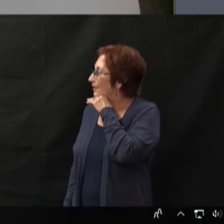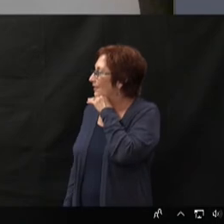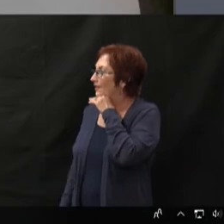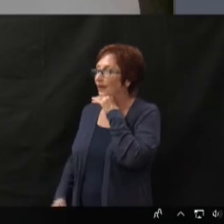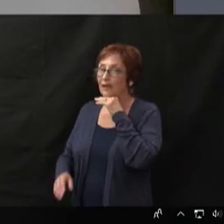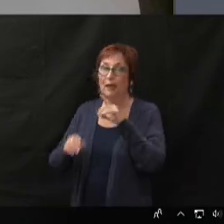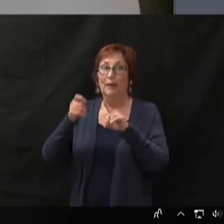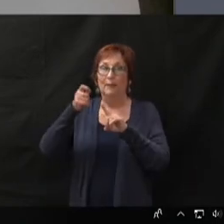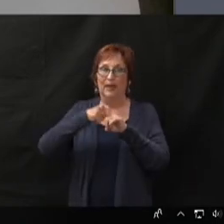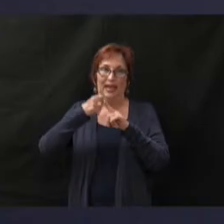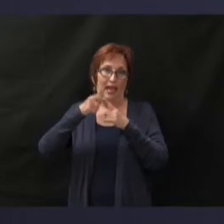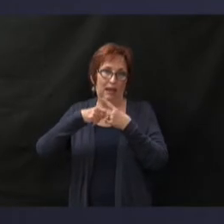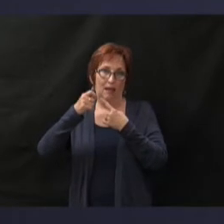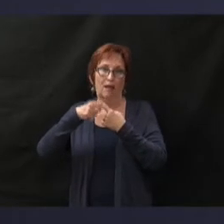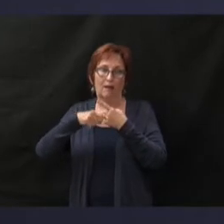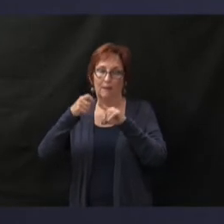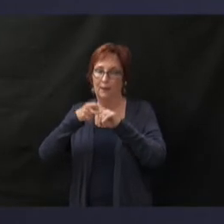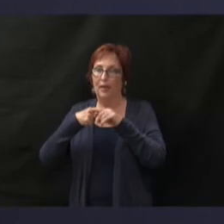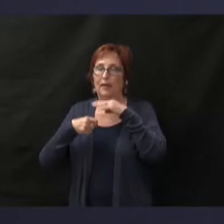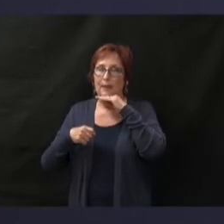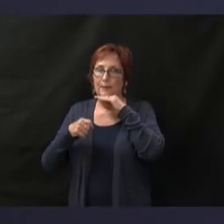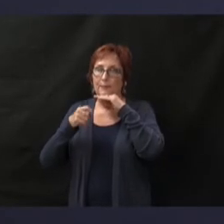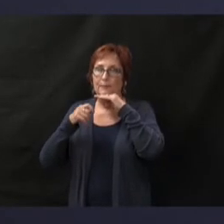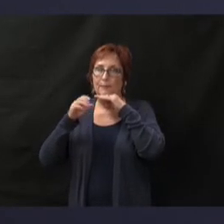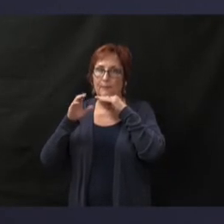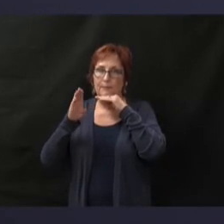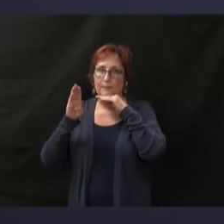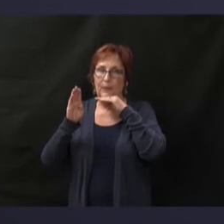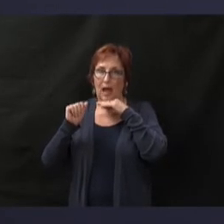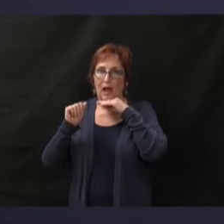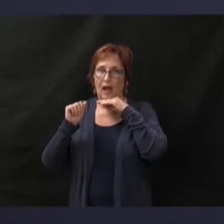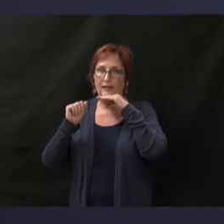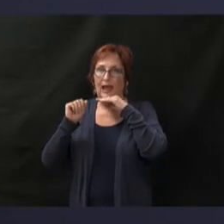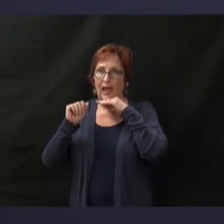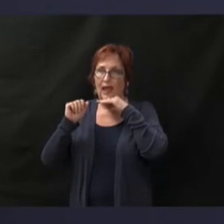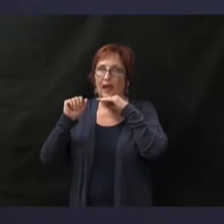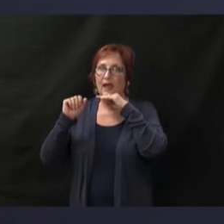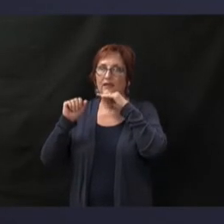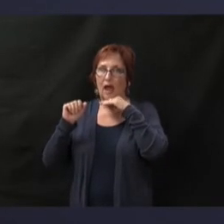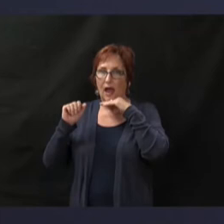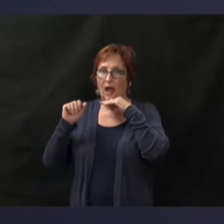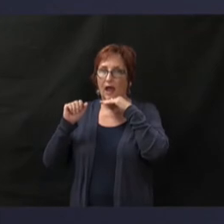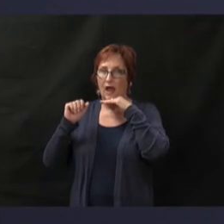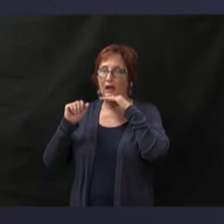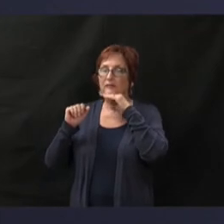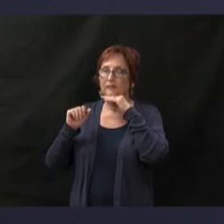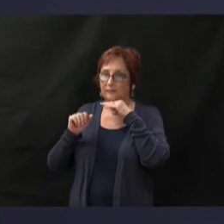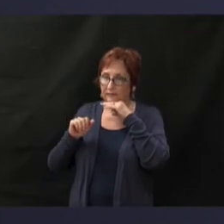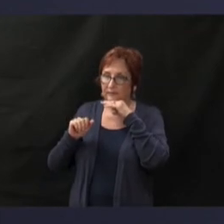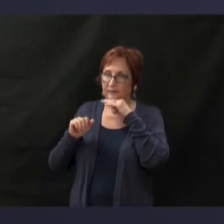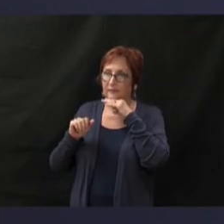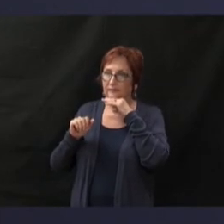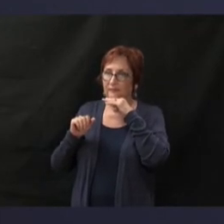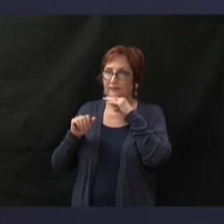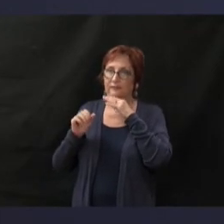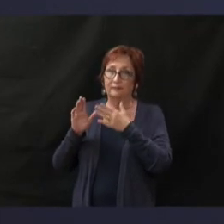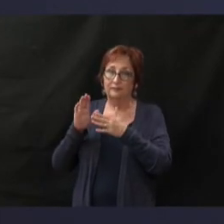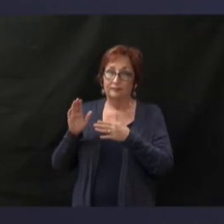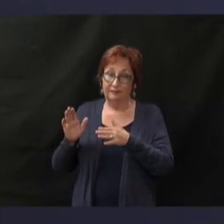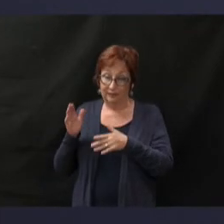Banana. Which one goes down the furthest? Nan. Banana. That's my dog,